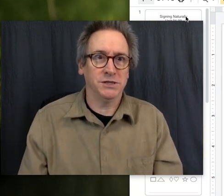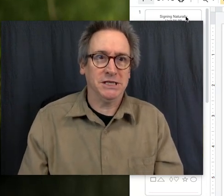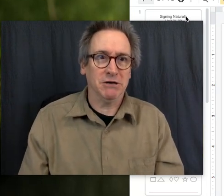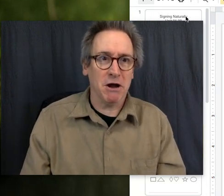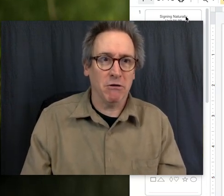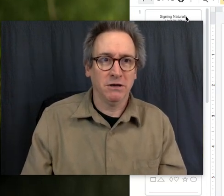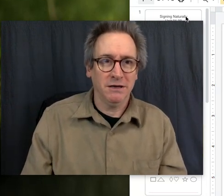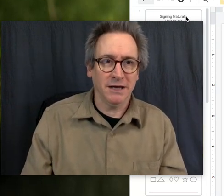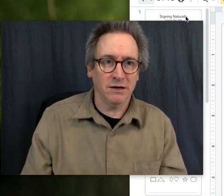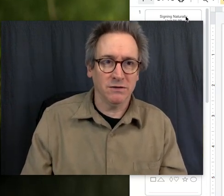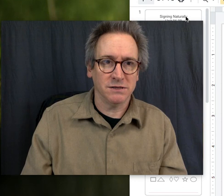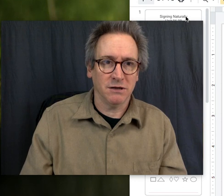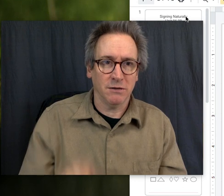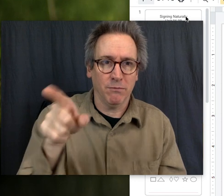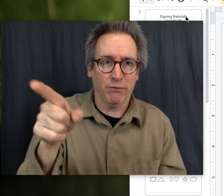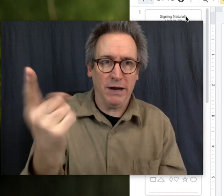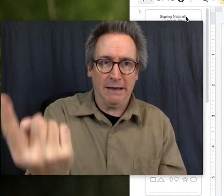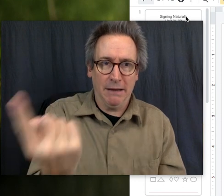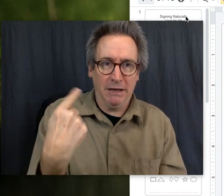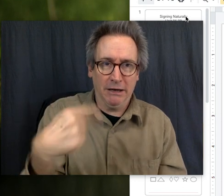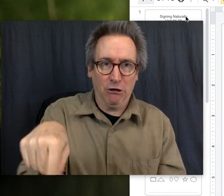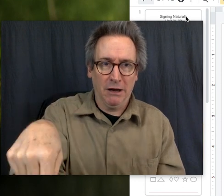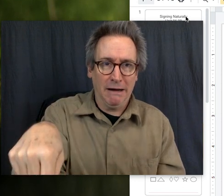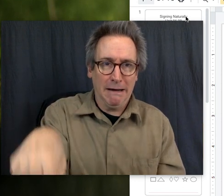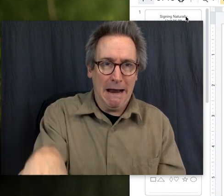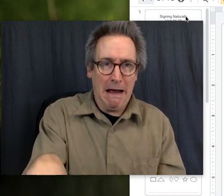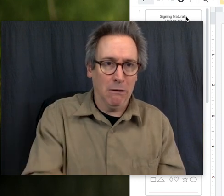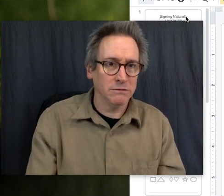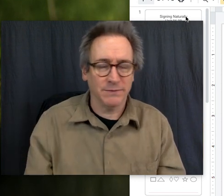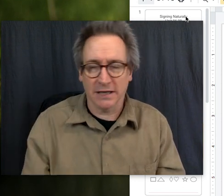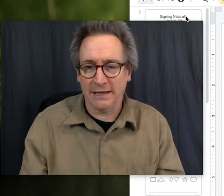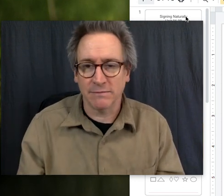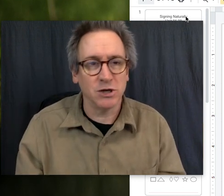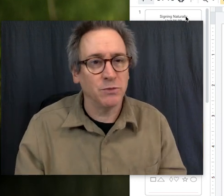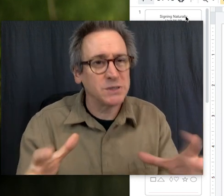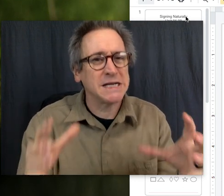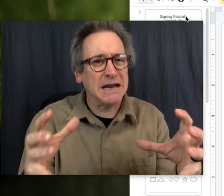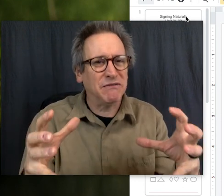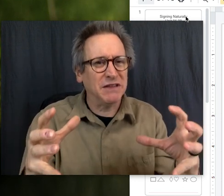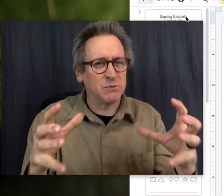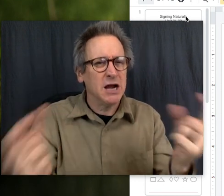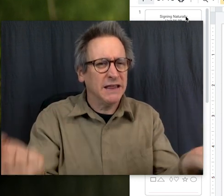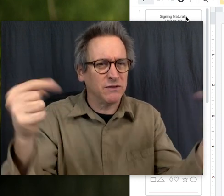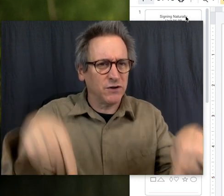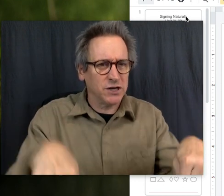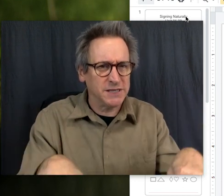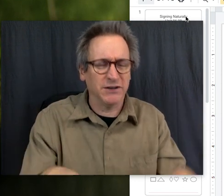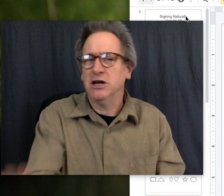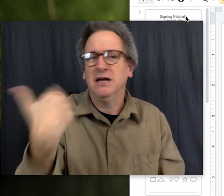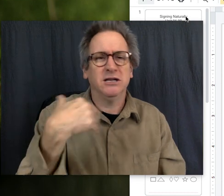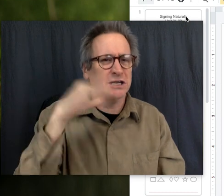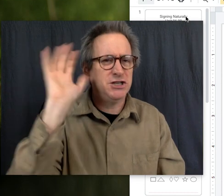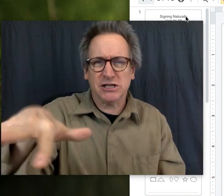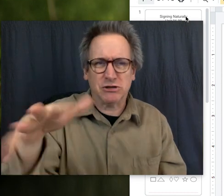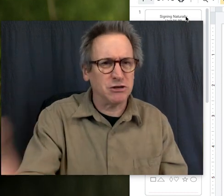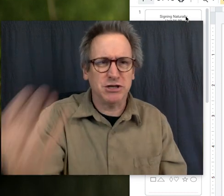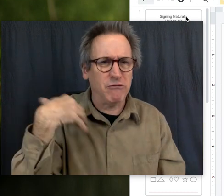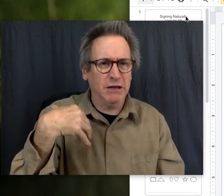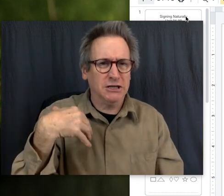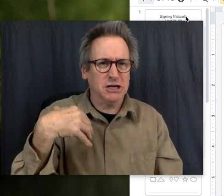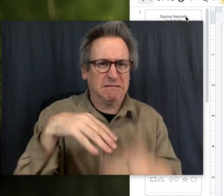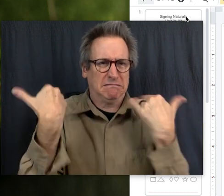old Cyrano, he goes, bring him here now. Something like that. So those kind of things where they're very specific. Gestures